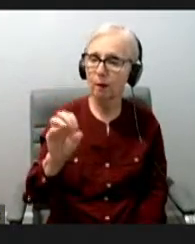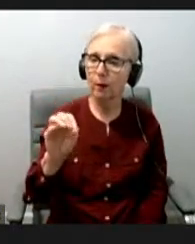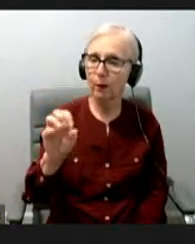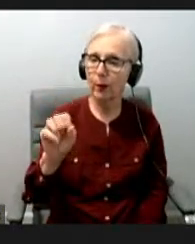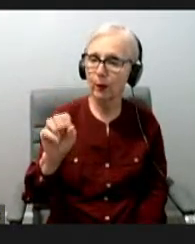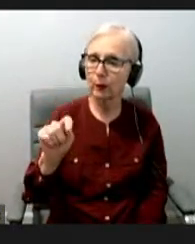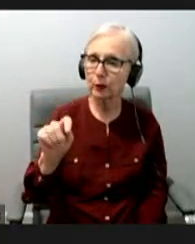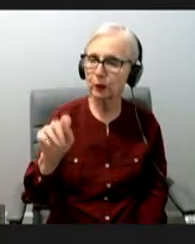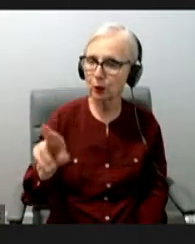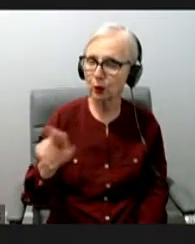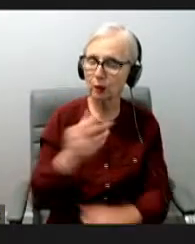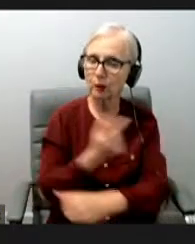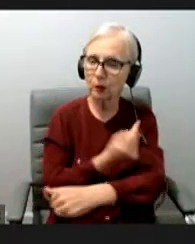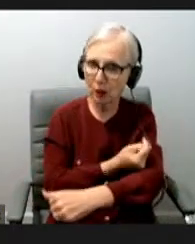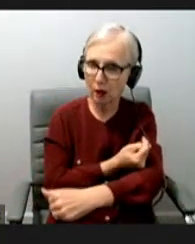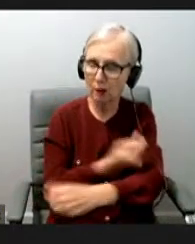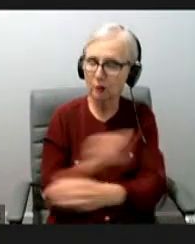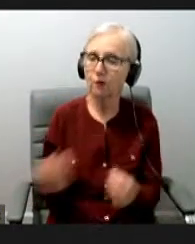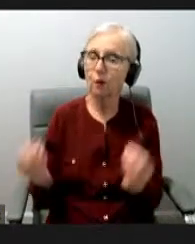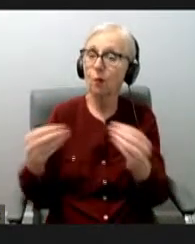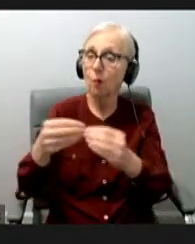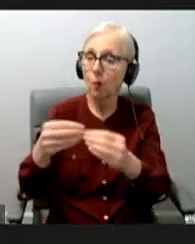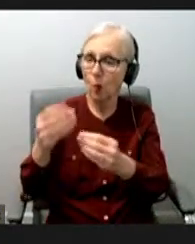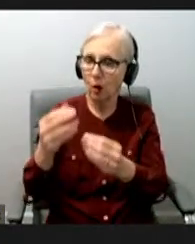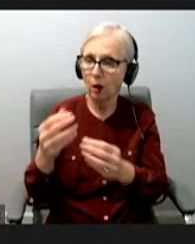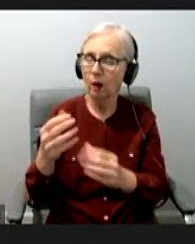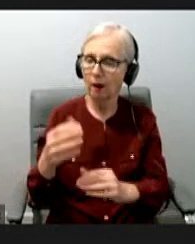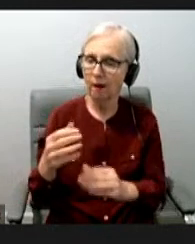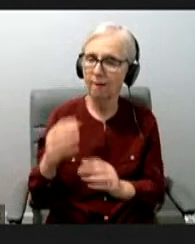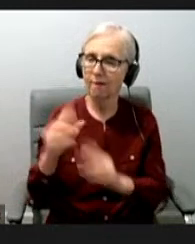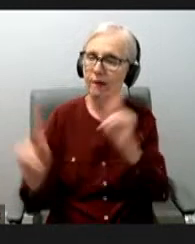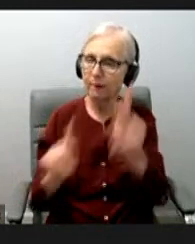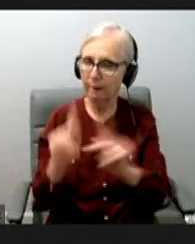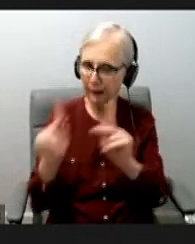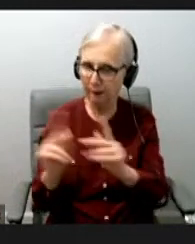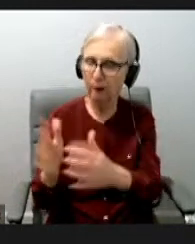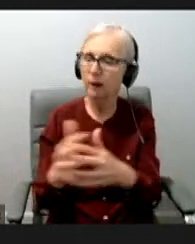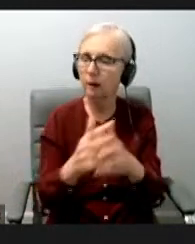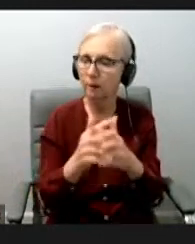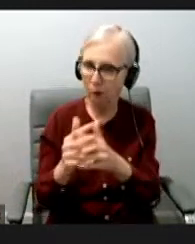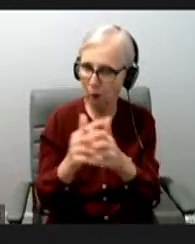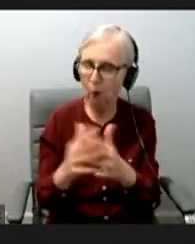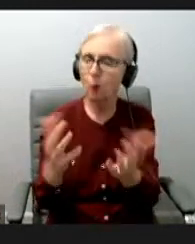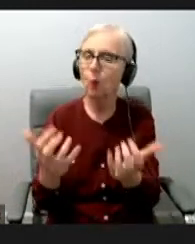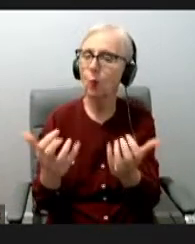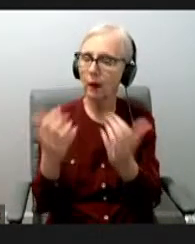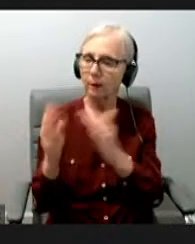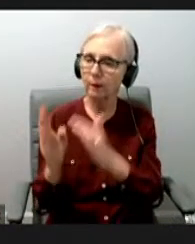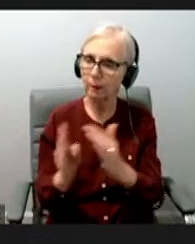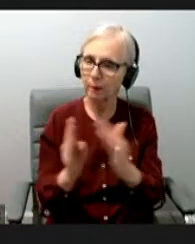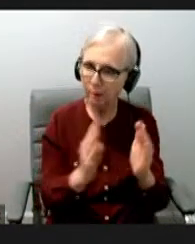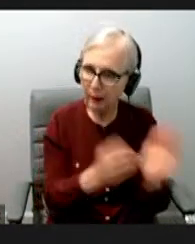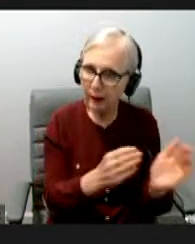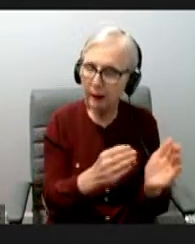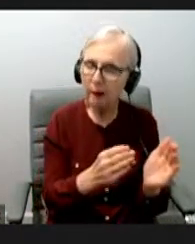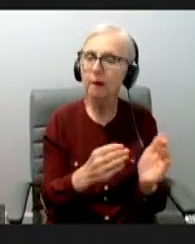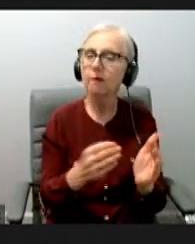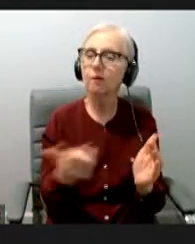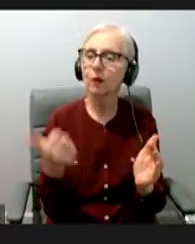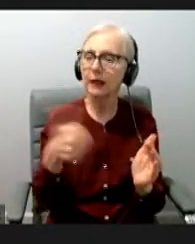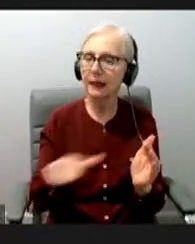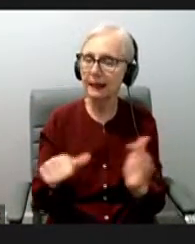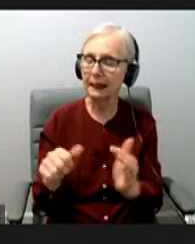percentage of the population. We want to ensure that we are prepared to meet any increase in